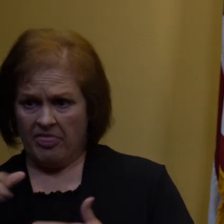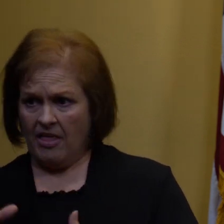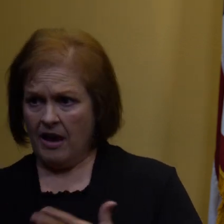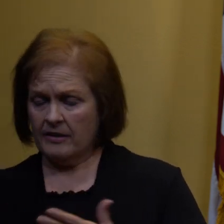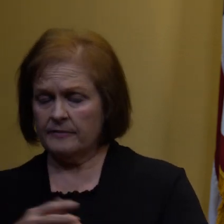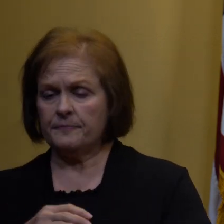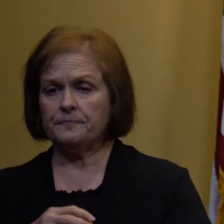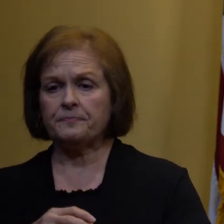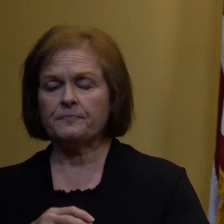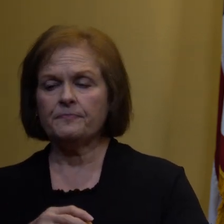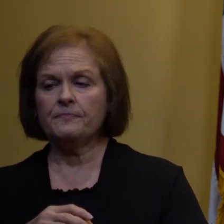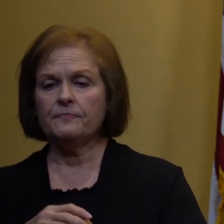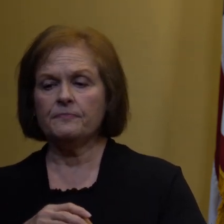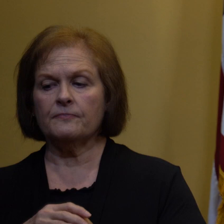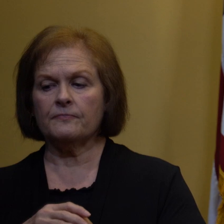is that